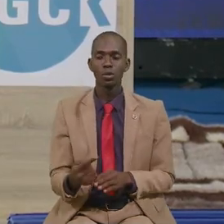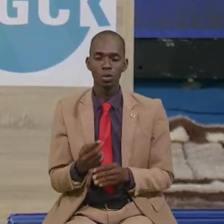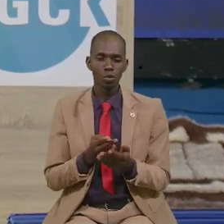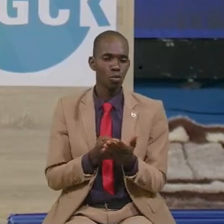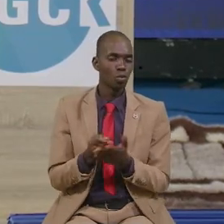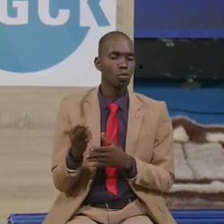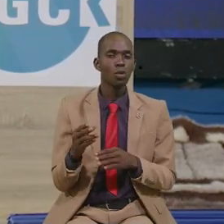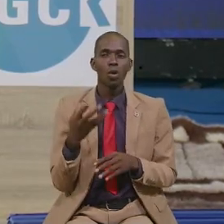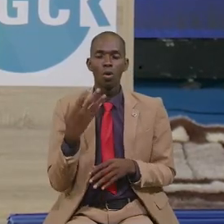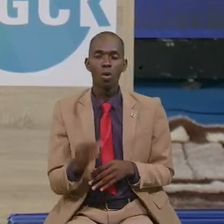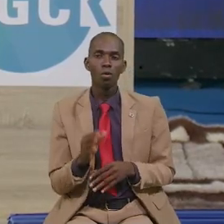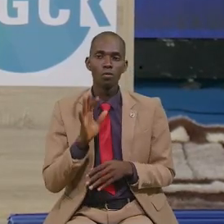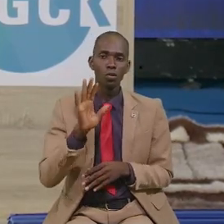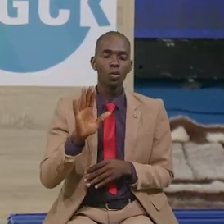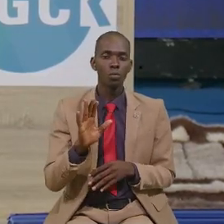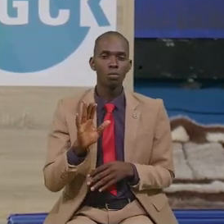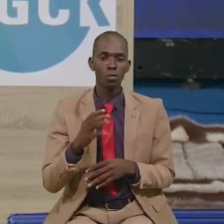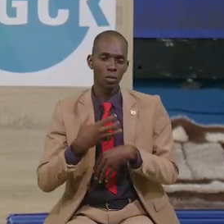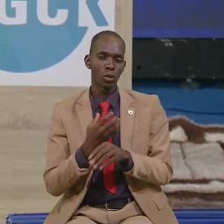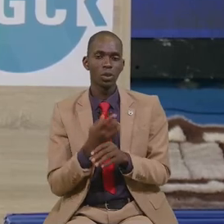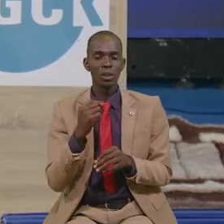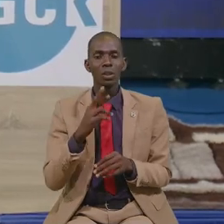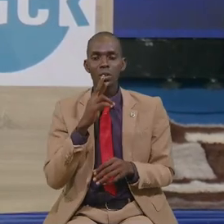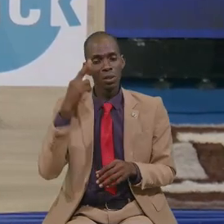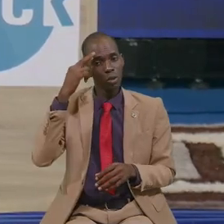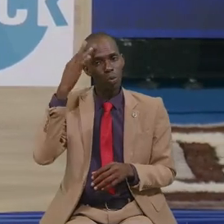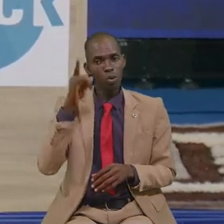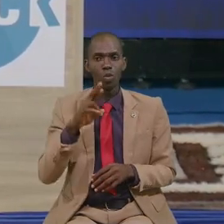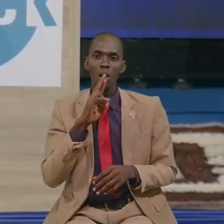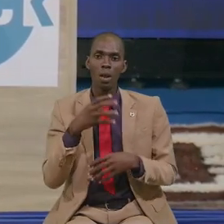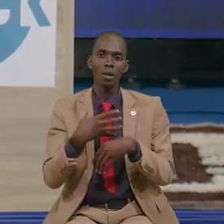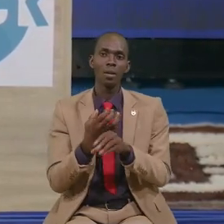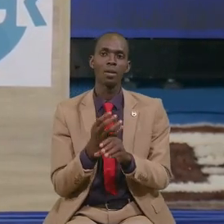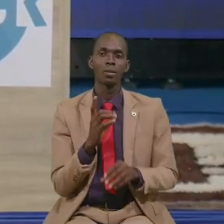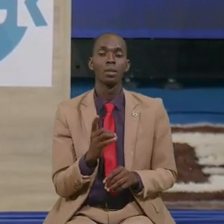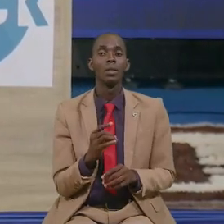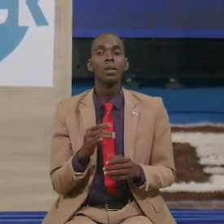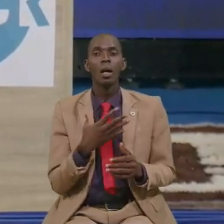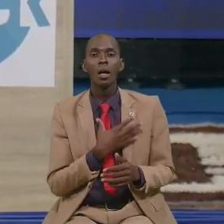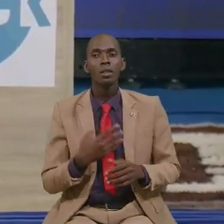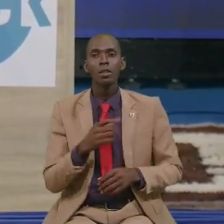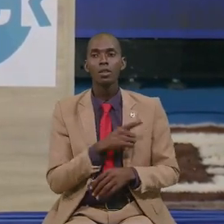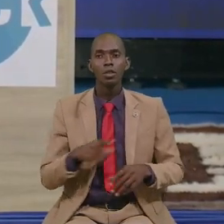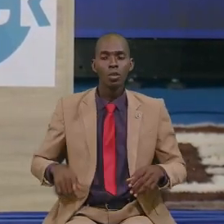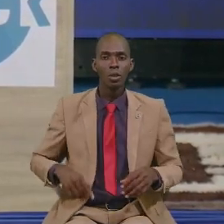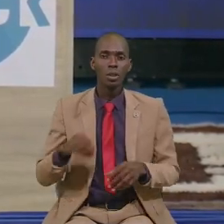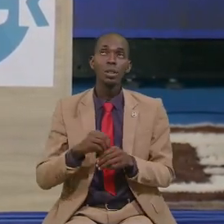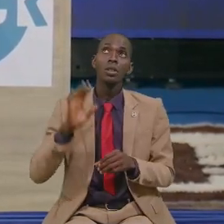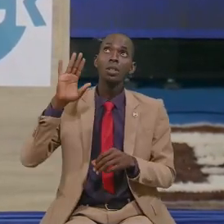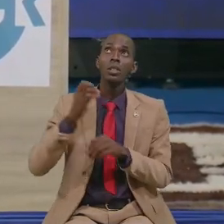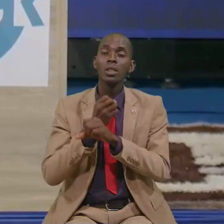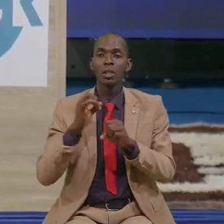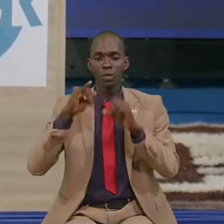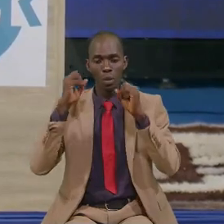creation, why you were created. It will block it away from you. And the Lord, in His saving power, in His saving grace, it comes